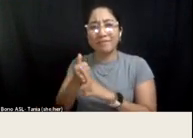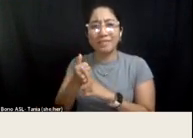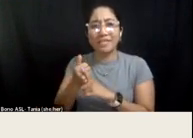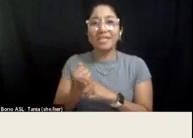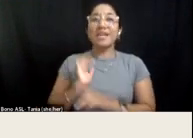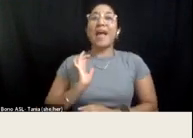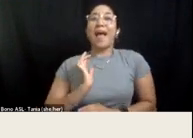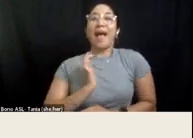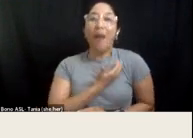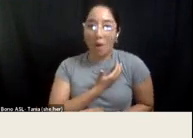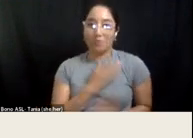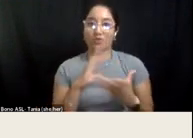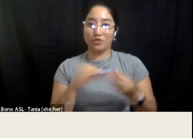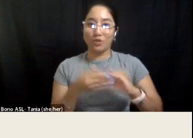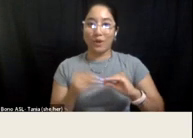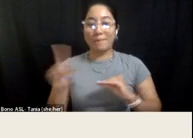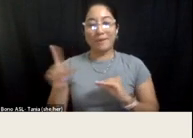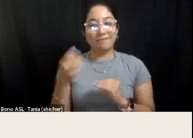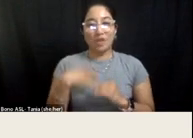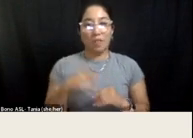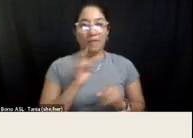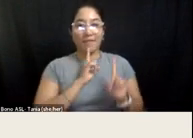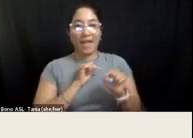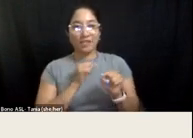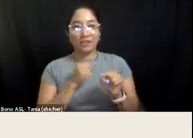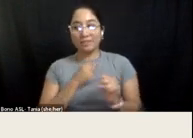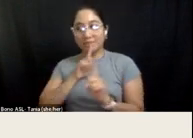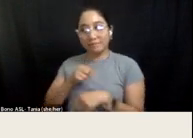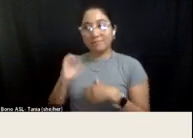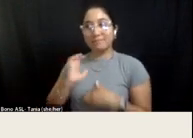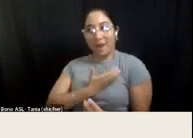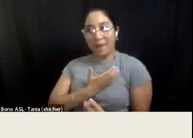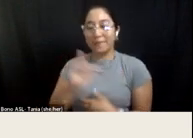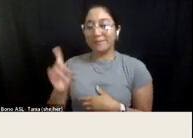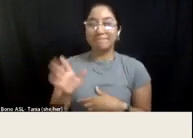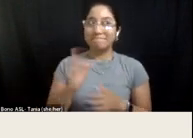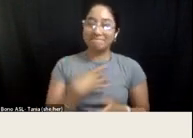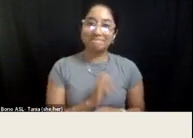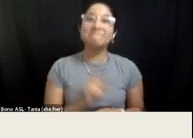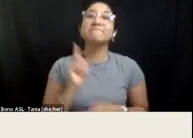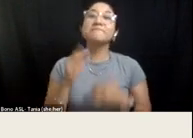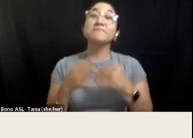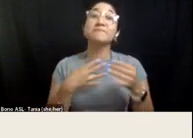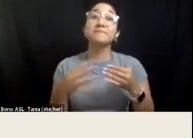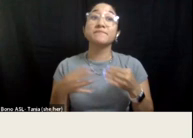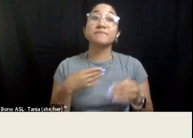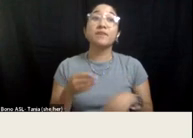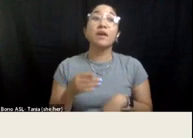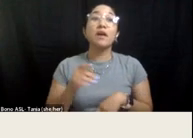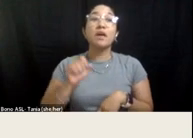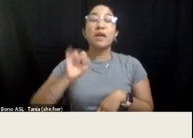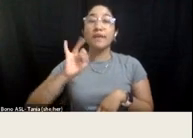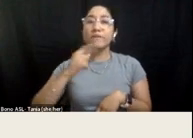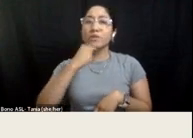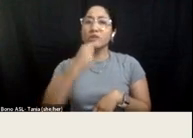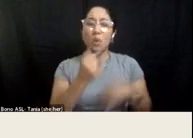story. They don't like that answer, by the way. They how does that change so, the way in which we're but telling what if instead stories, of trying to tell storytelling on the show suffering and pain and